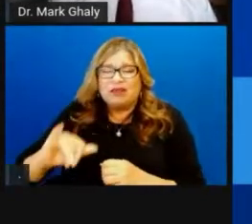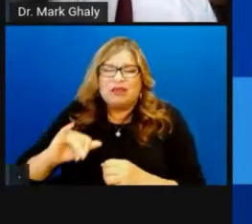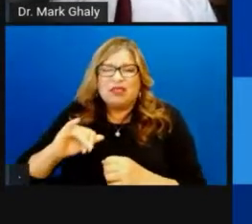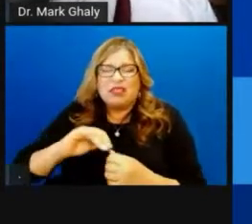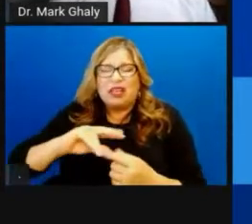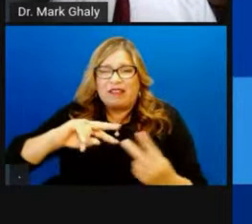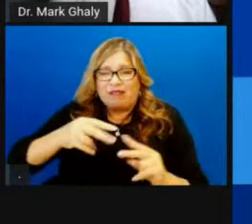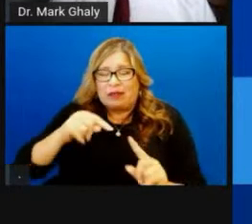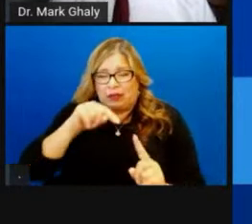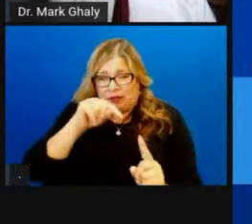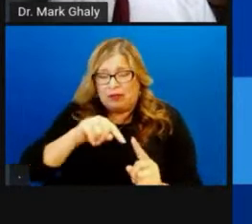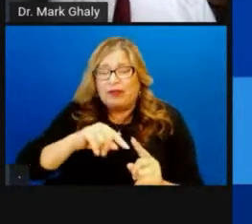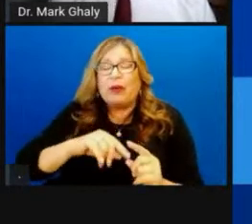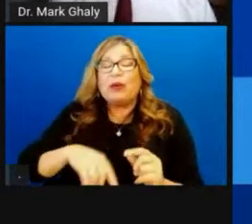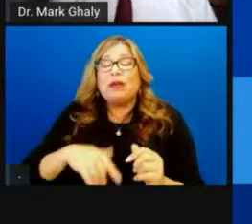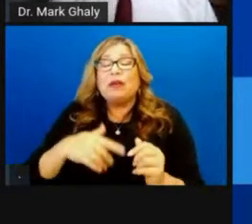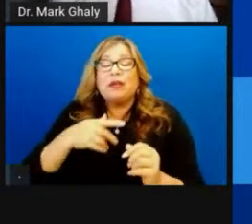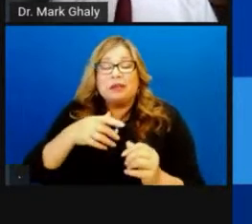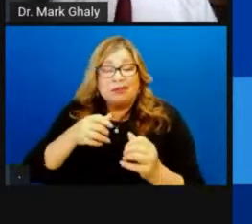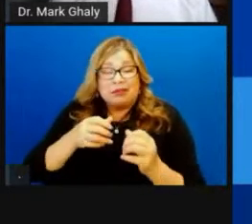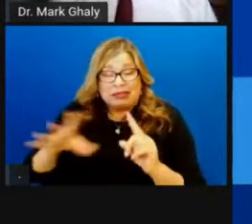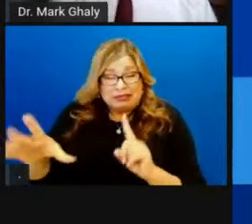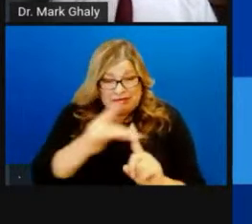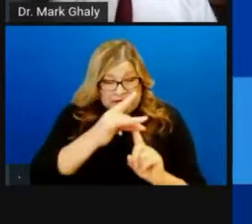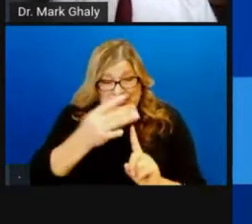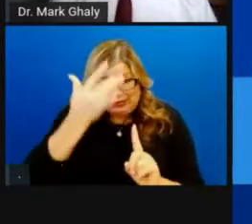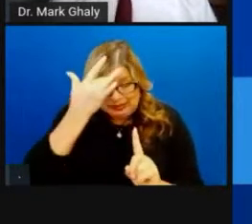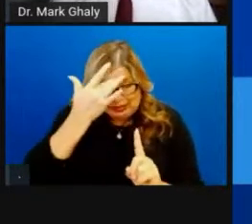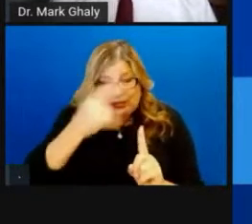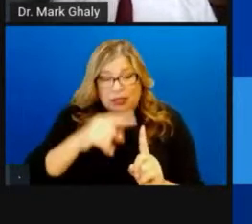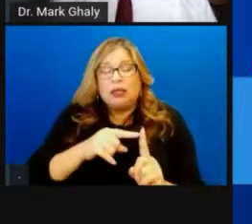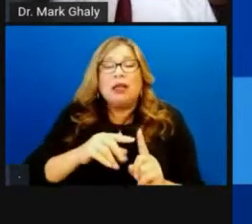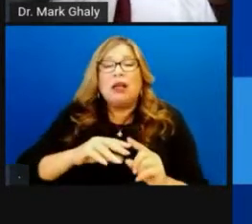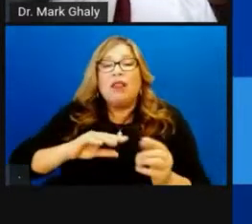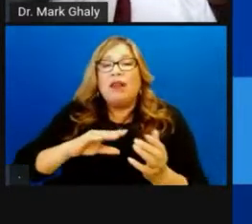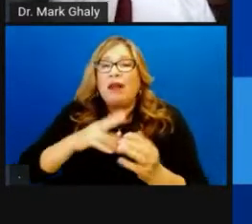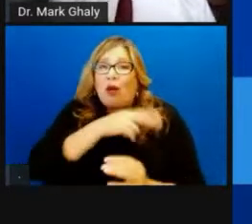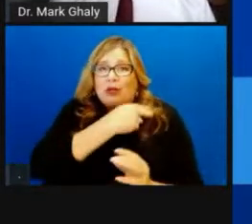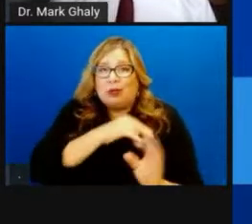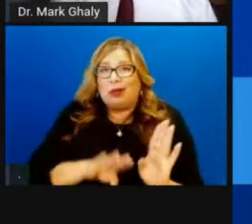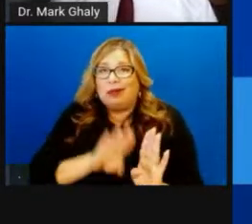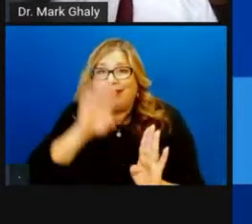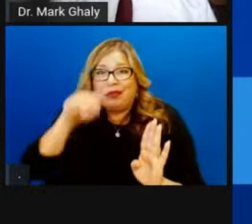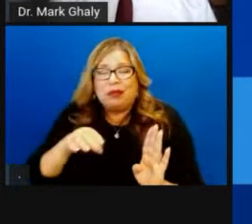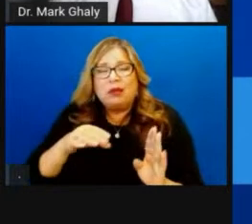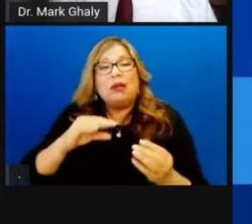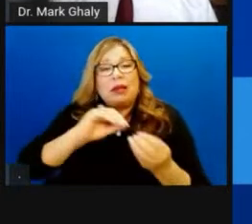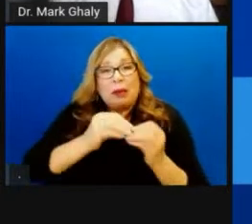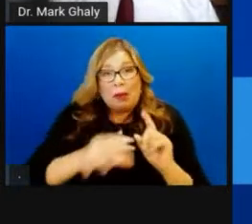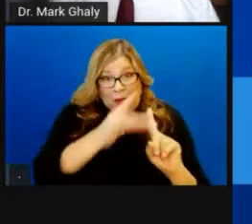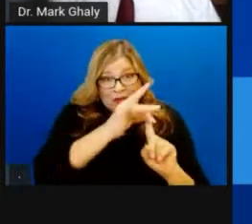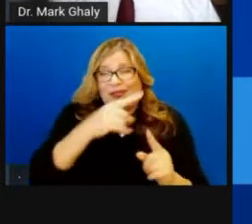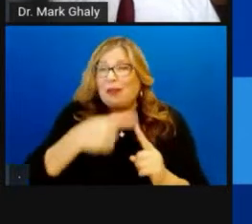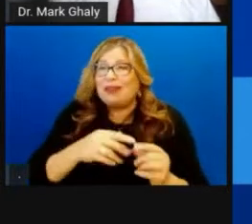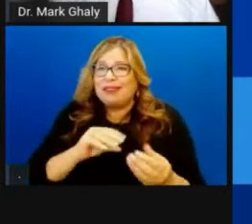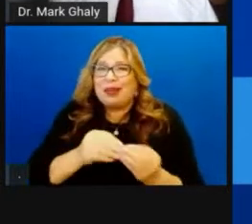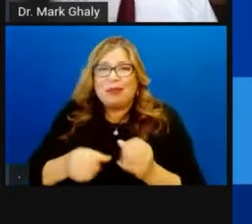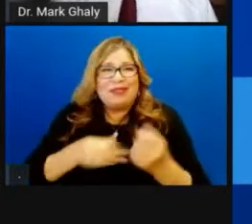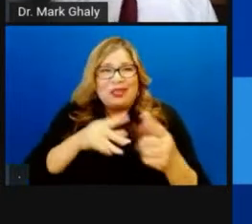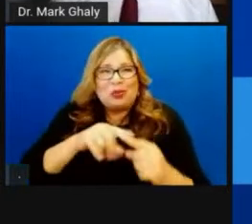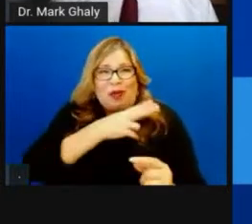see the hospital number much closer to the reported number of cases. So that decouple is really important.